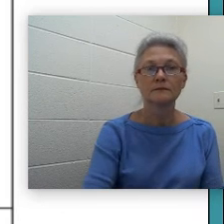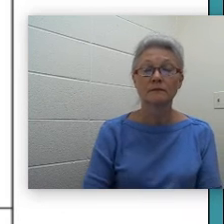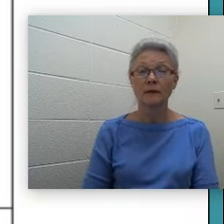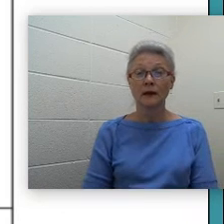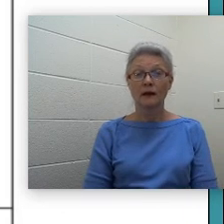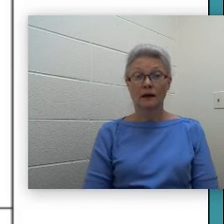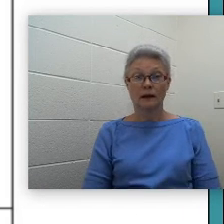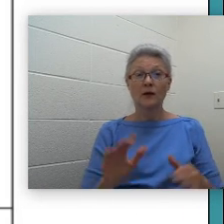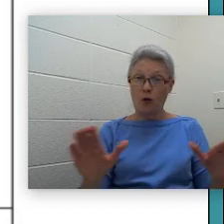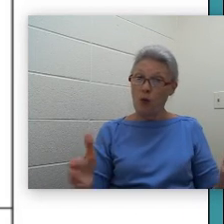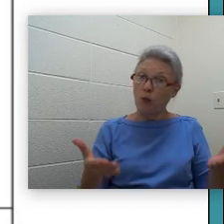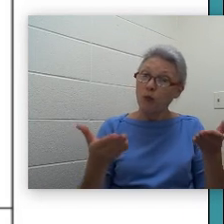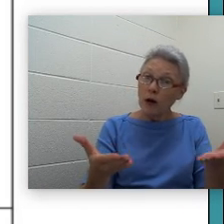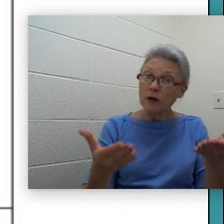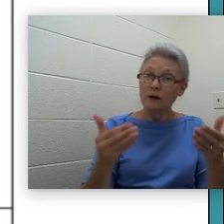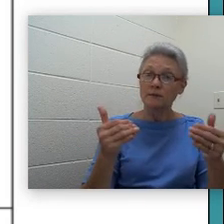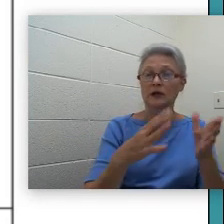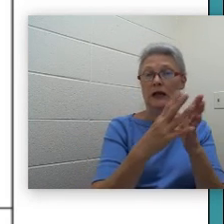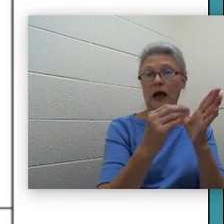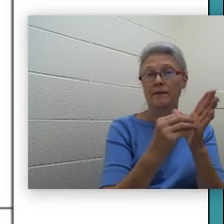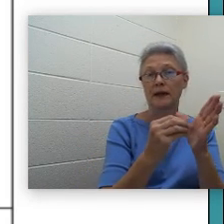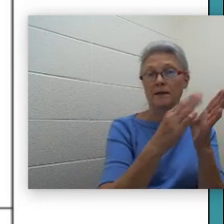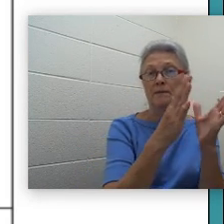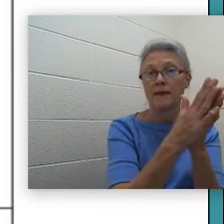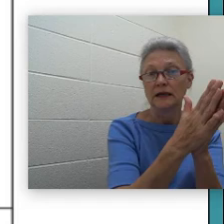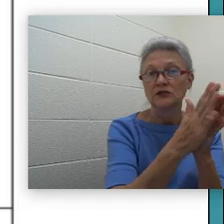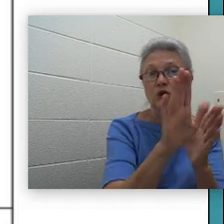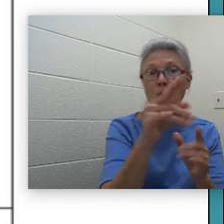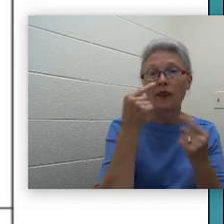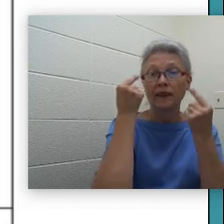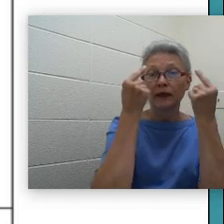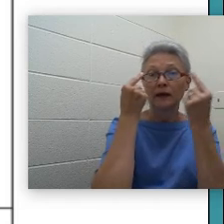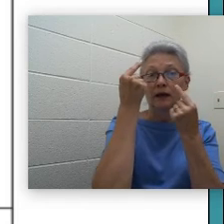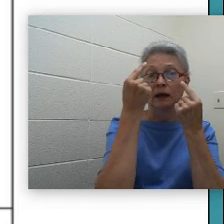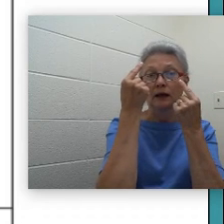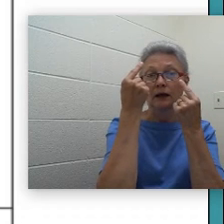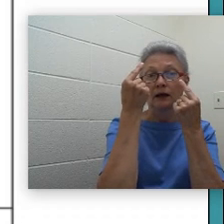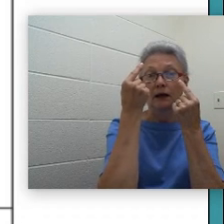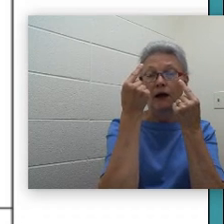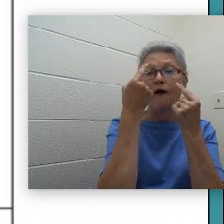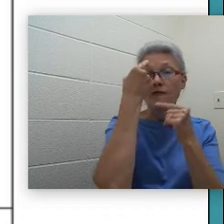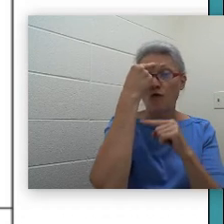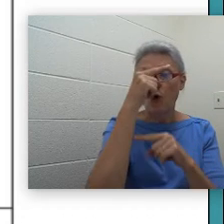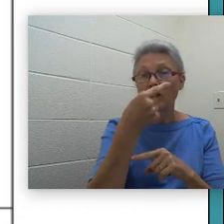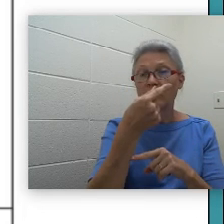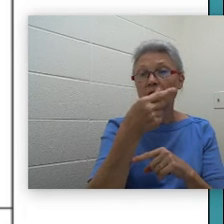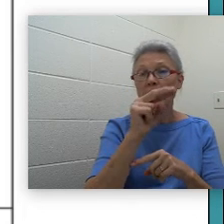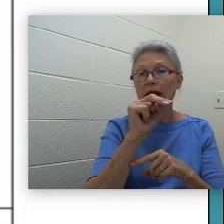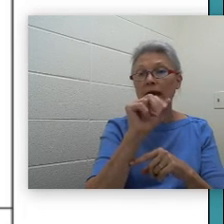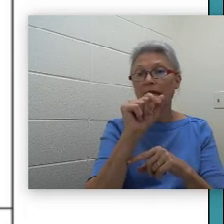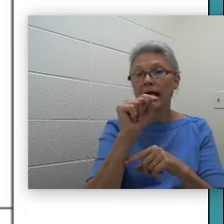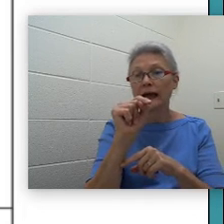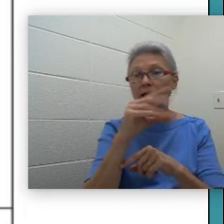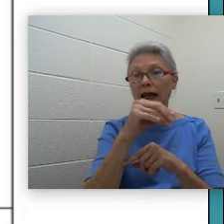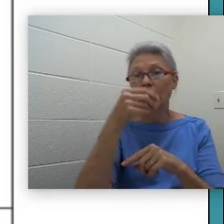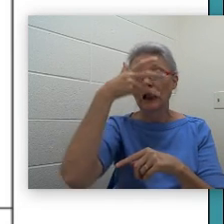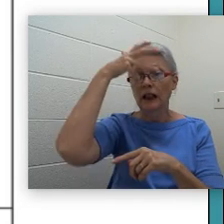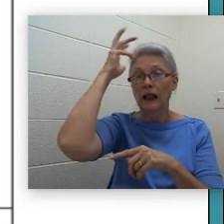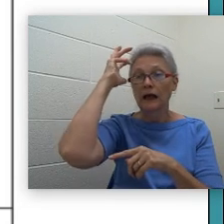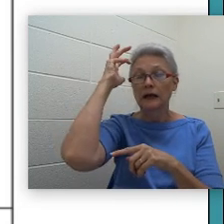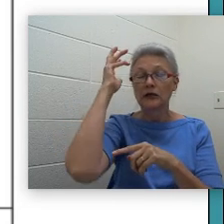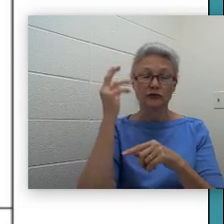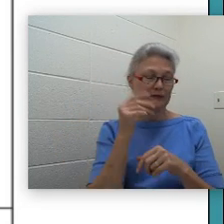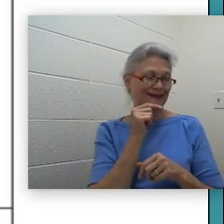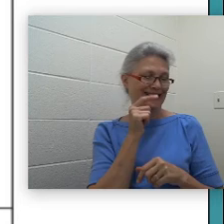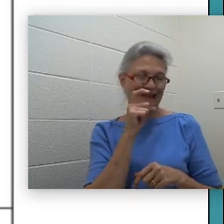You are more than welcome to copy and paste your thinking for the gnat and the lion on this slide. You do not have